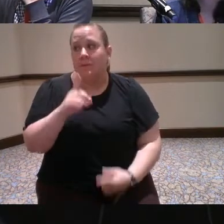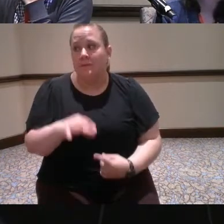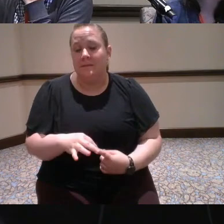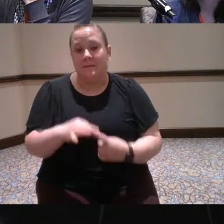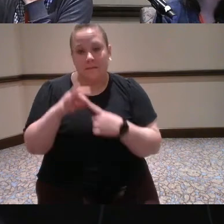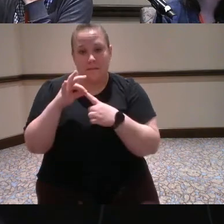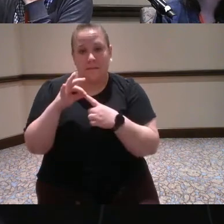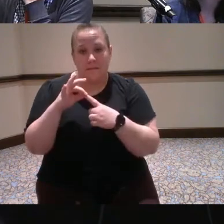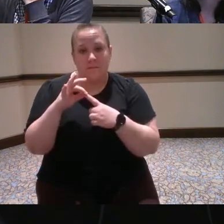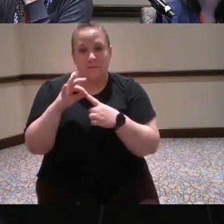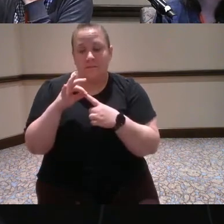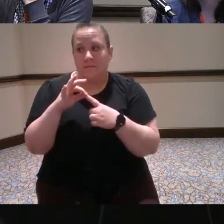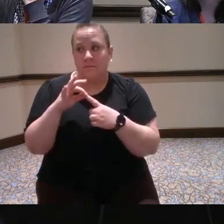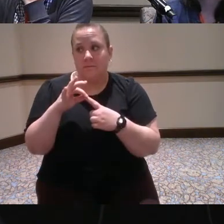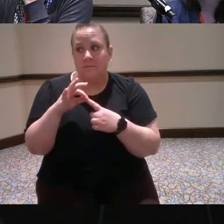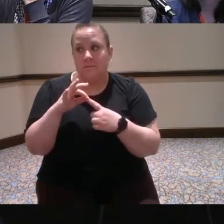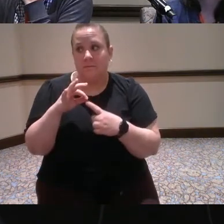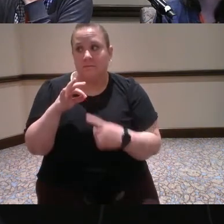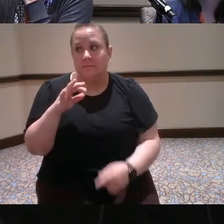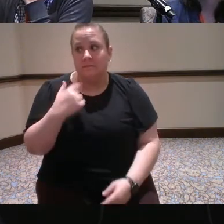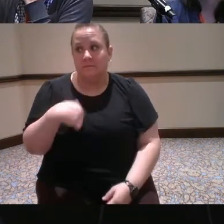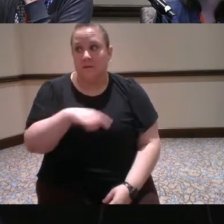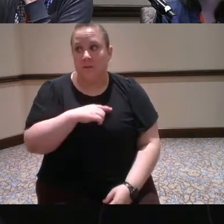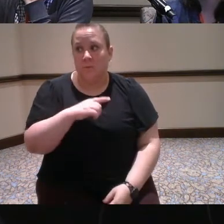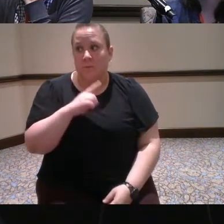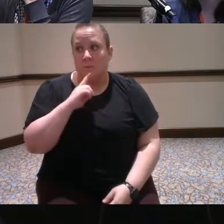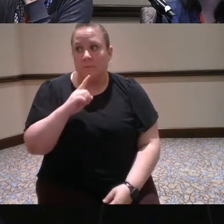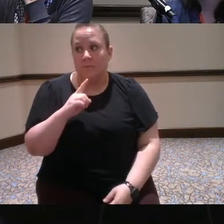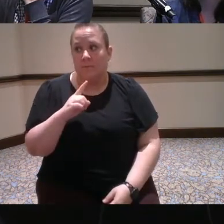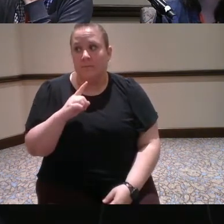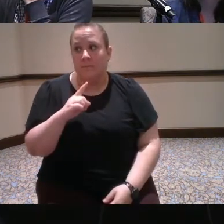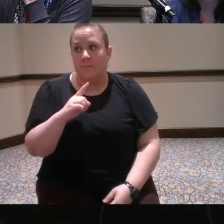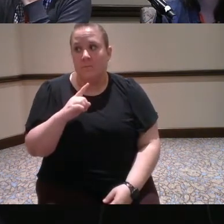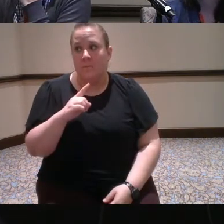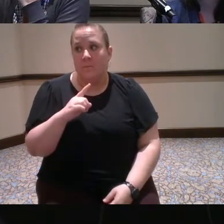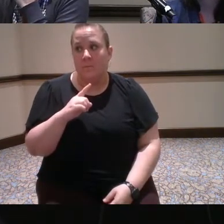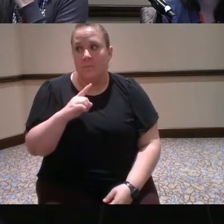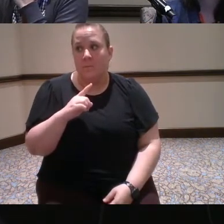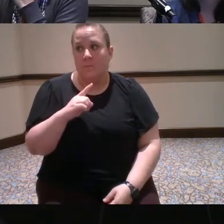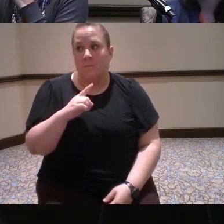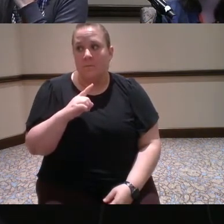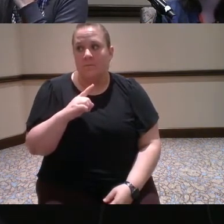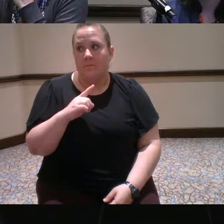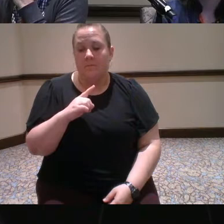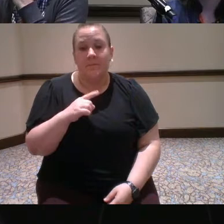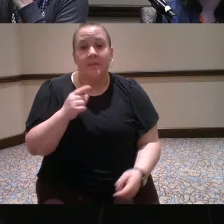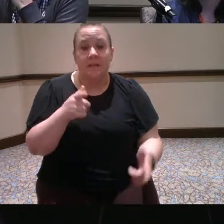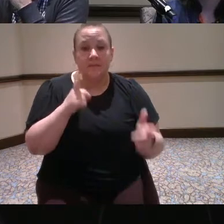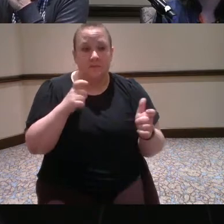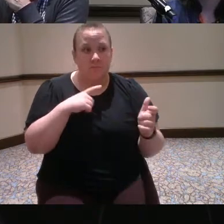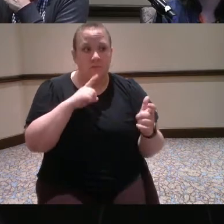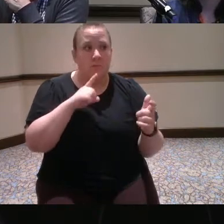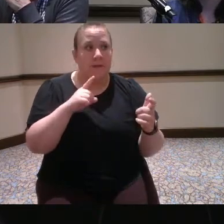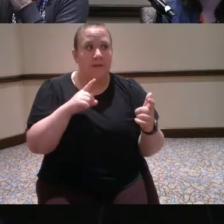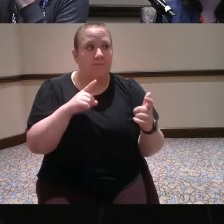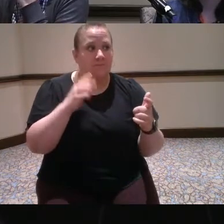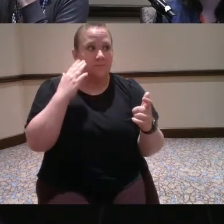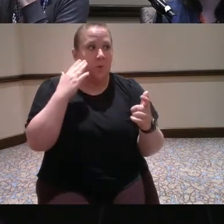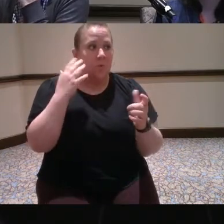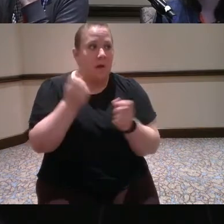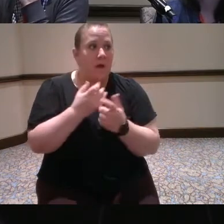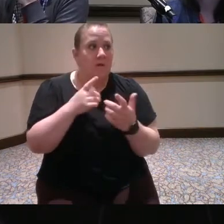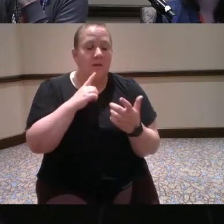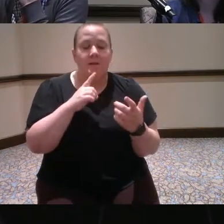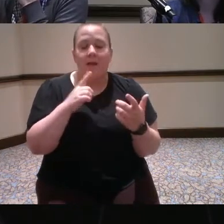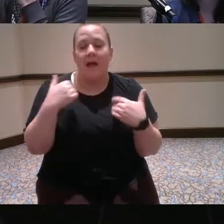and we quickly put something under development on our schedule for next season. It's The Devil Is a Lie by Jennifer